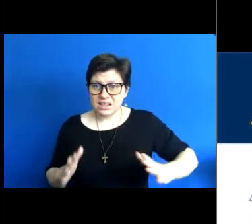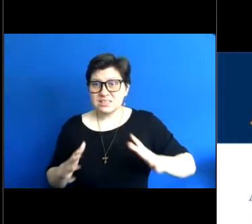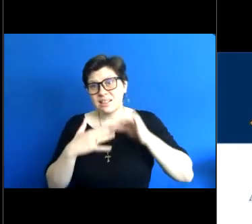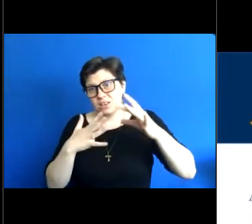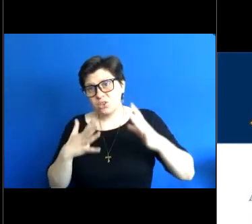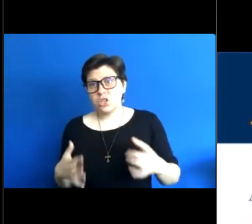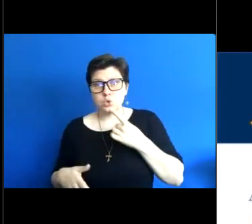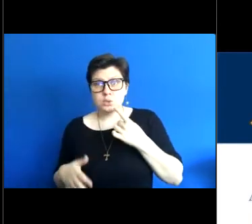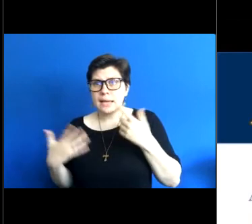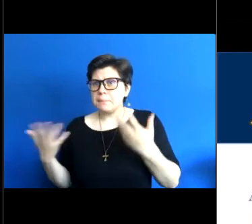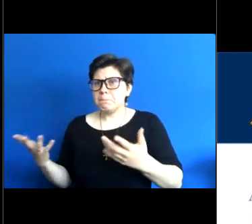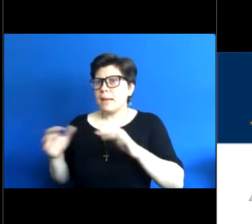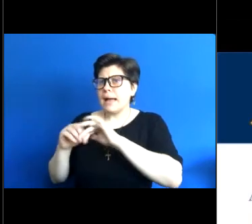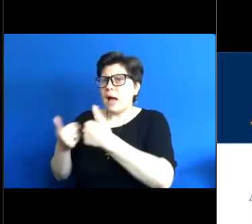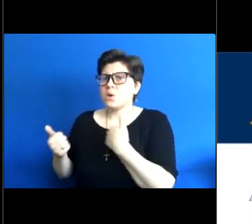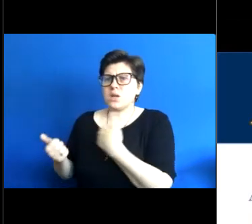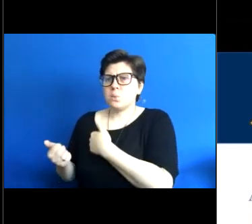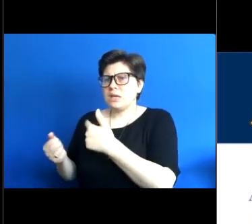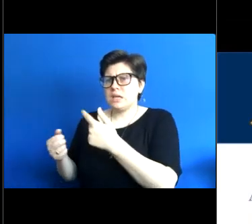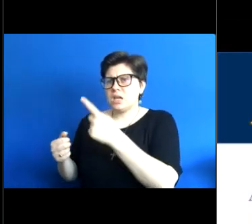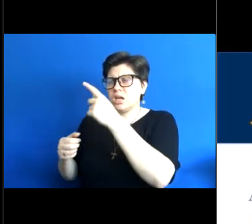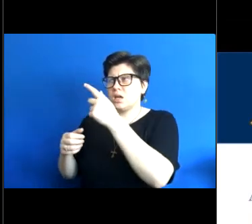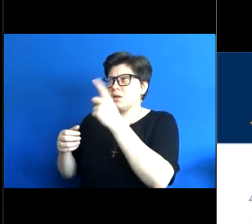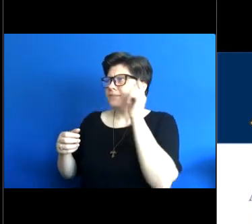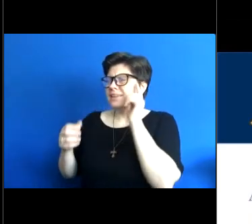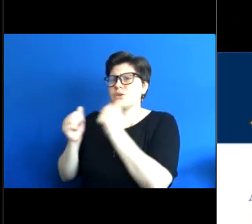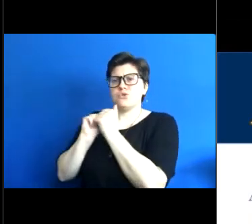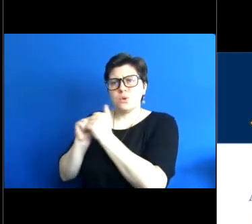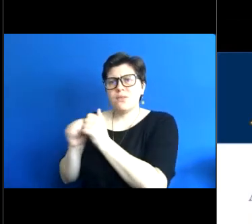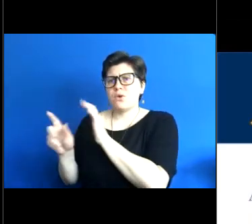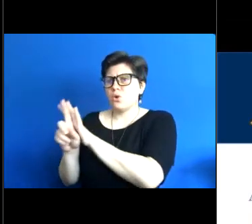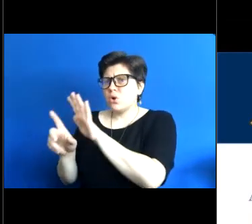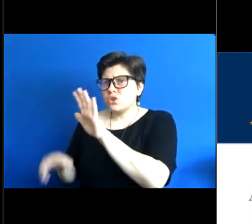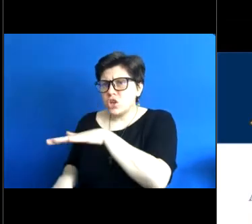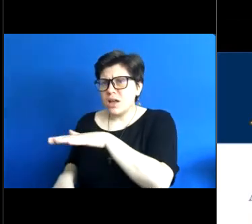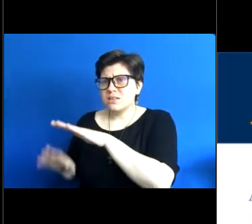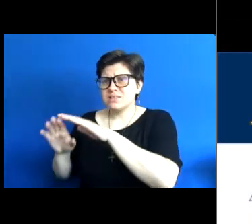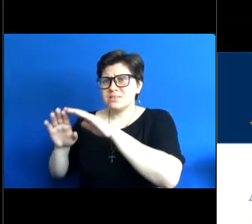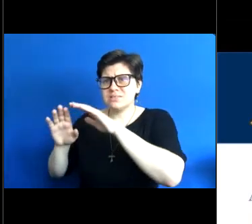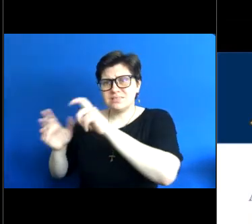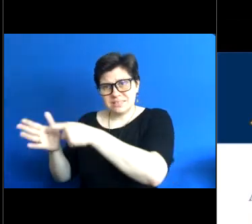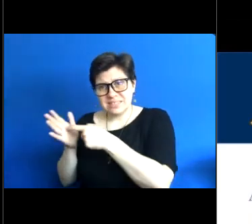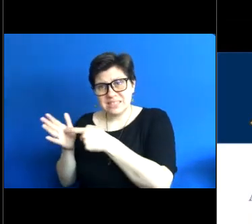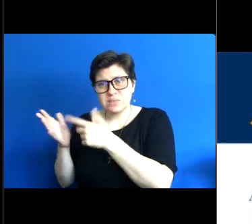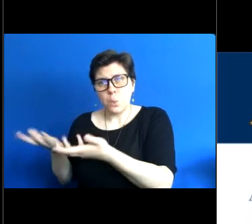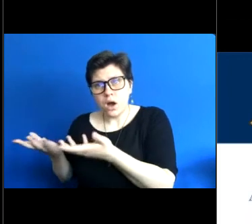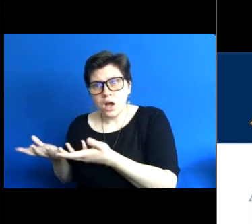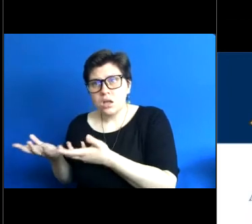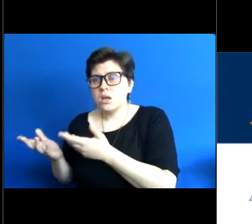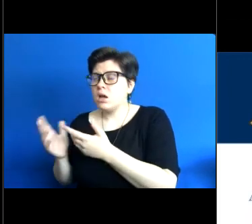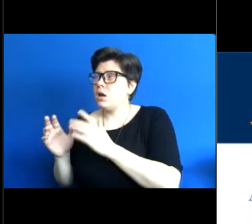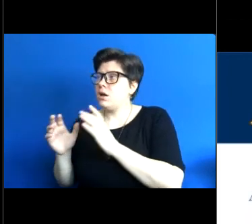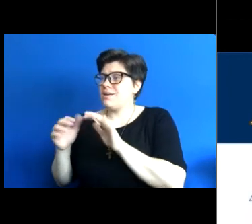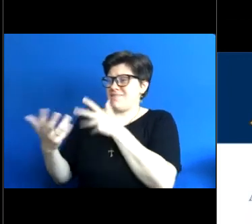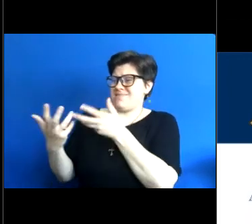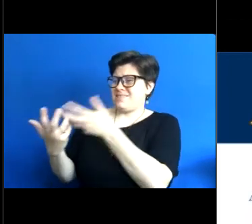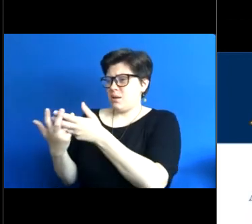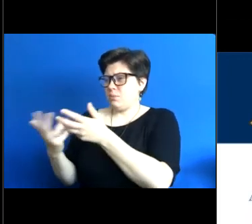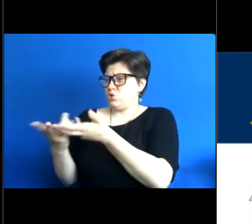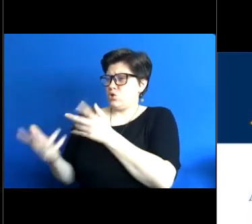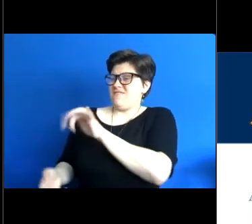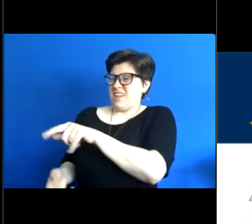say, how can we think about this together? What are the needs of your child? How can we adapt our efforts to serve those